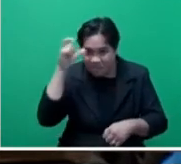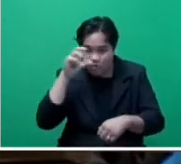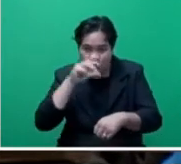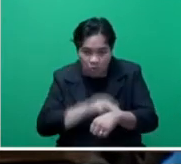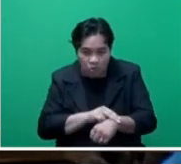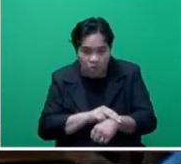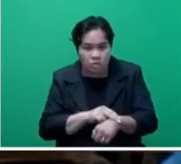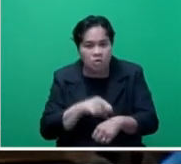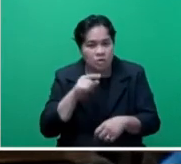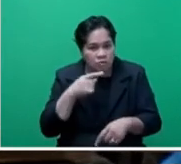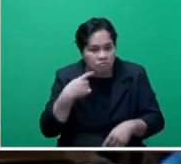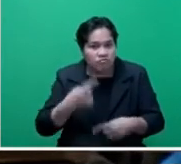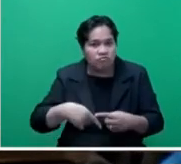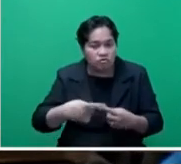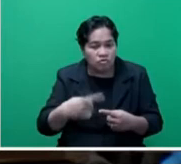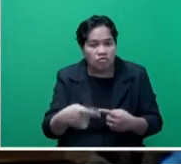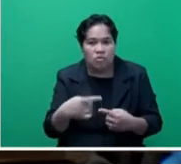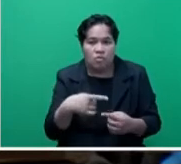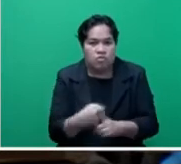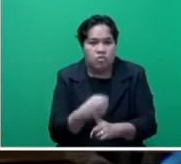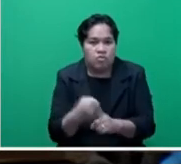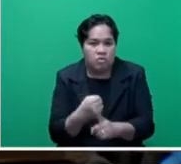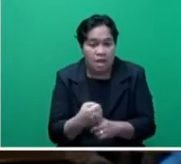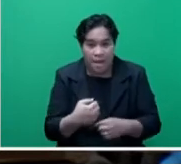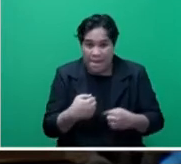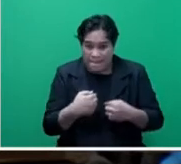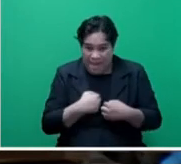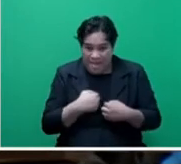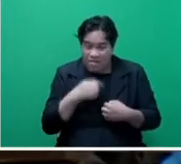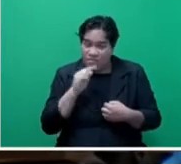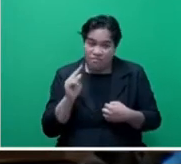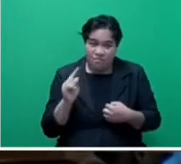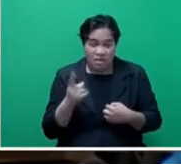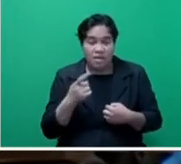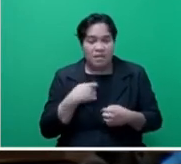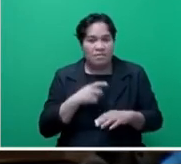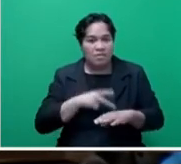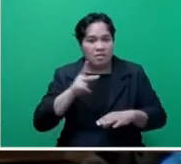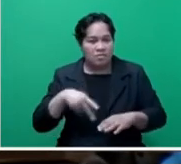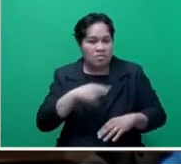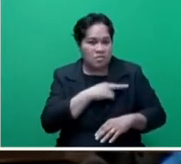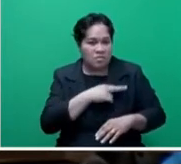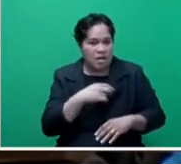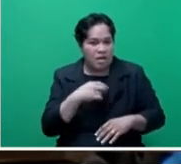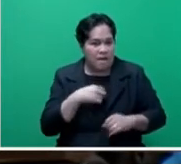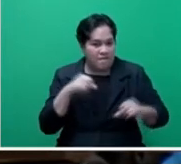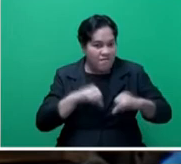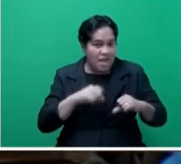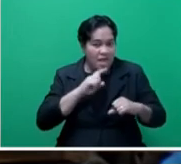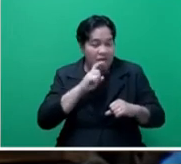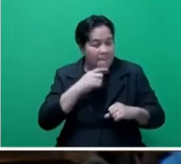I'd be failing as a Fijian citizen first and foremost, and then as a parliamentarian, if I don't pay my